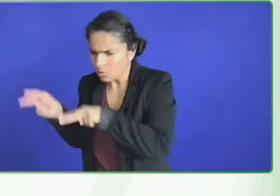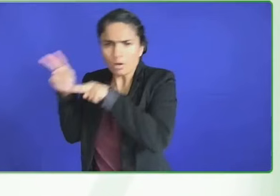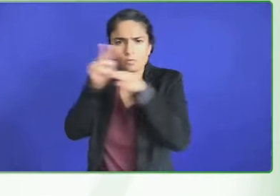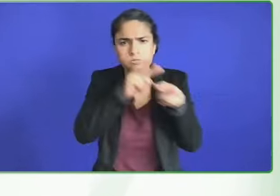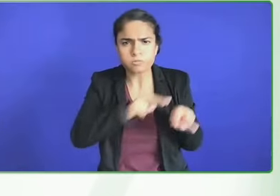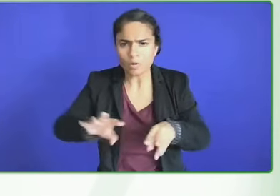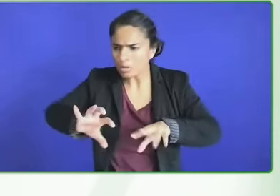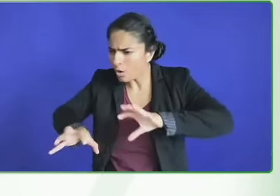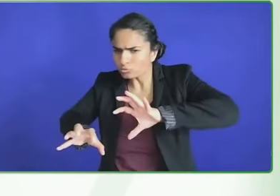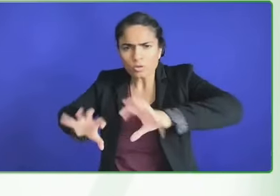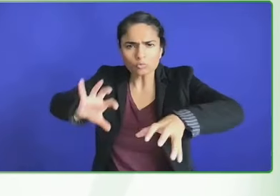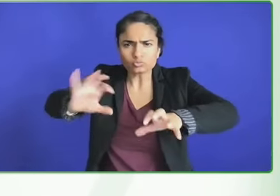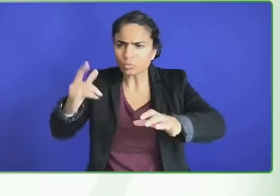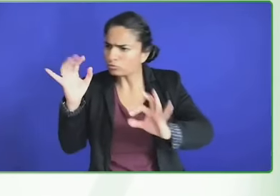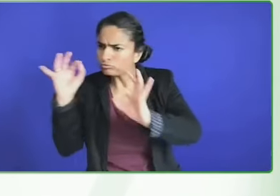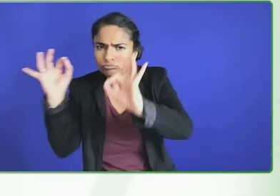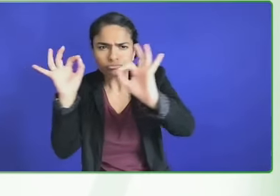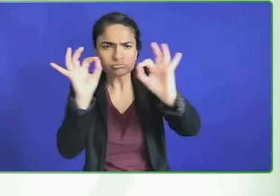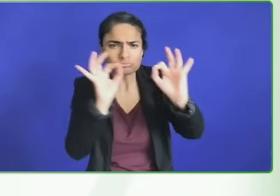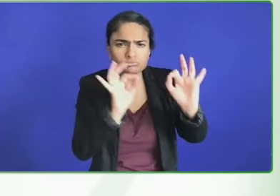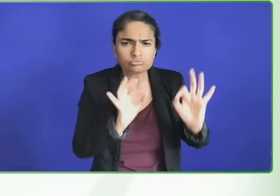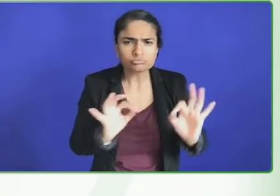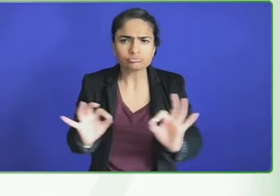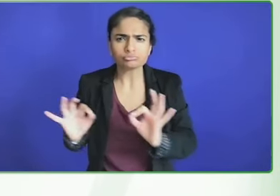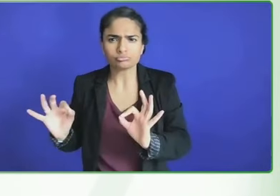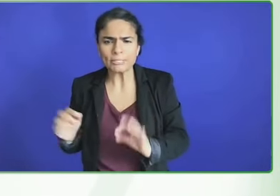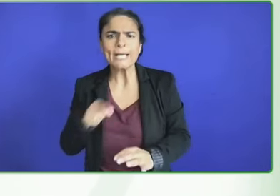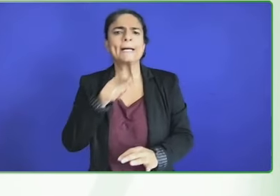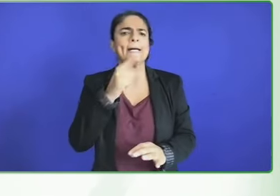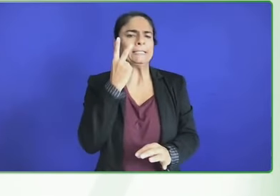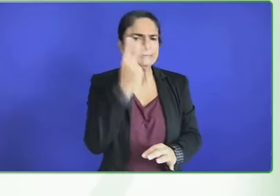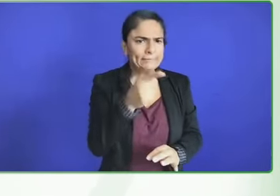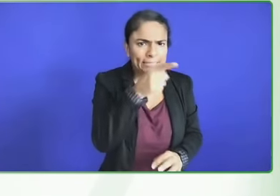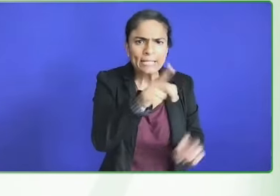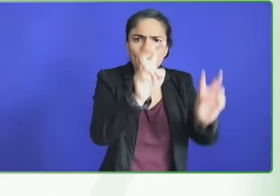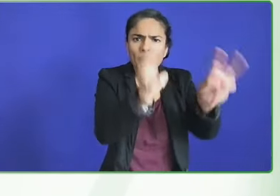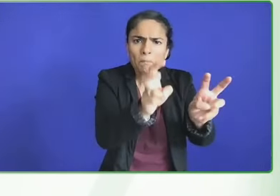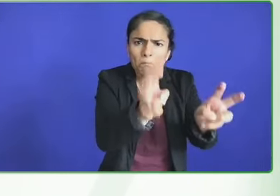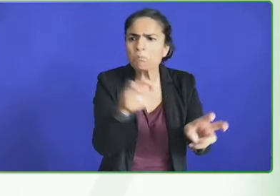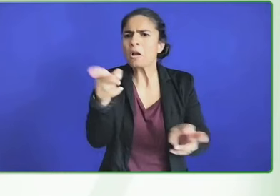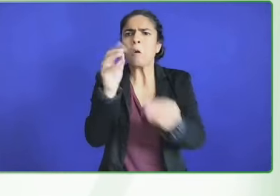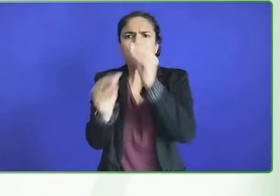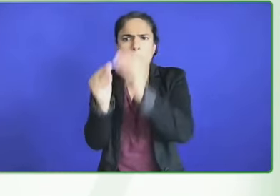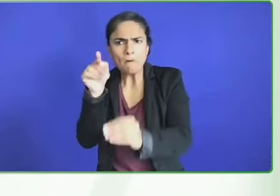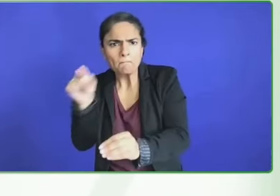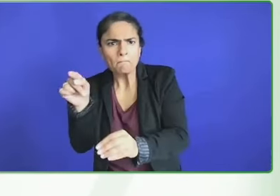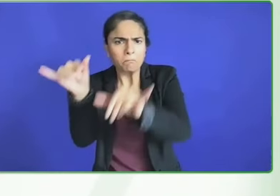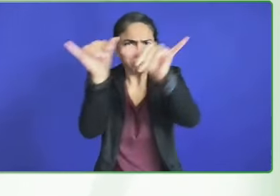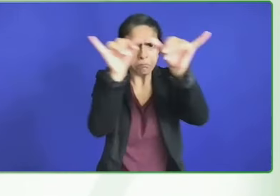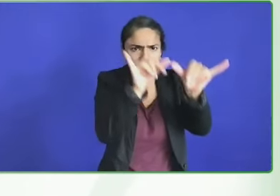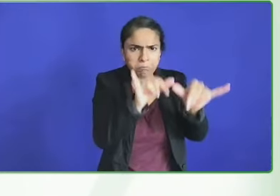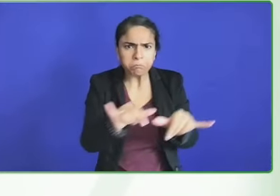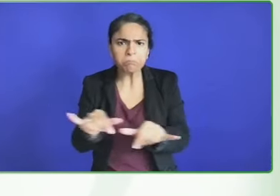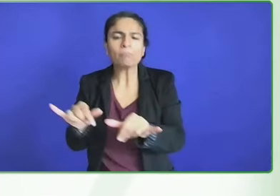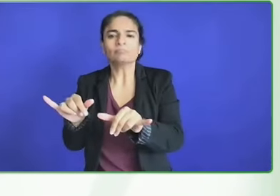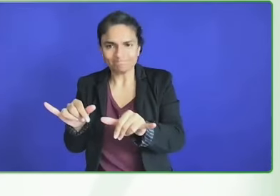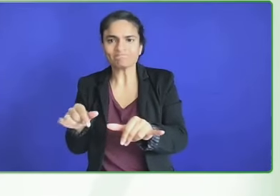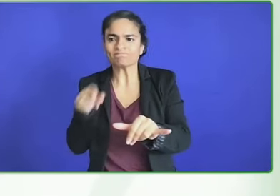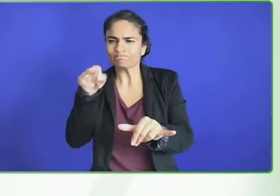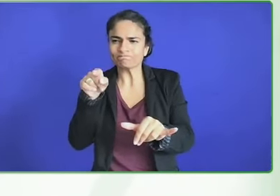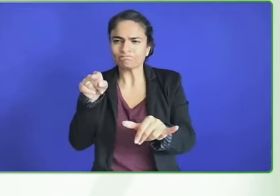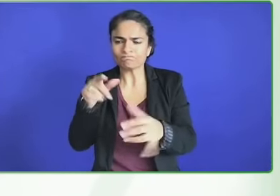of mechanisms, which will include penalties for non-compliance. And the Act created a new body called Accessibility Standards